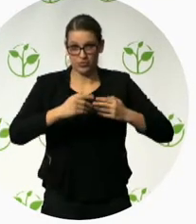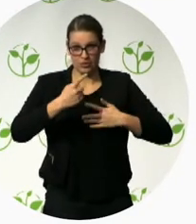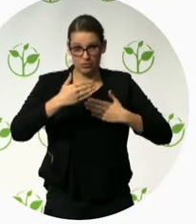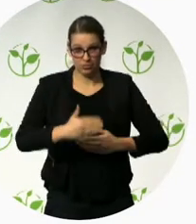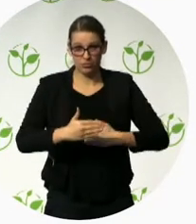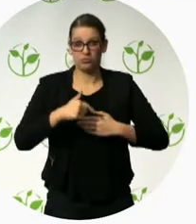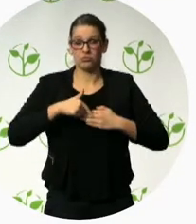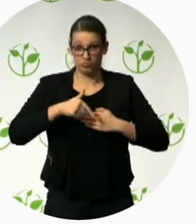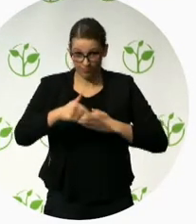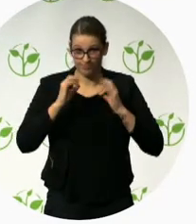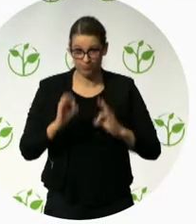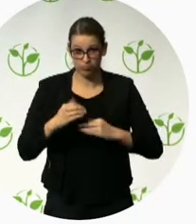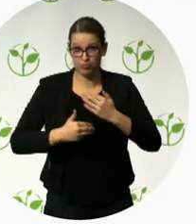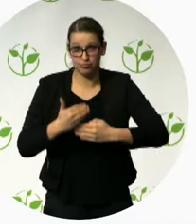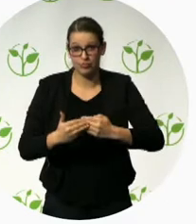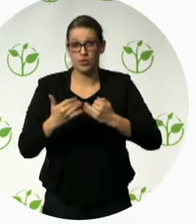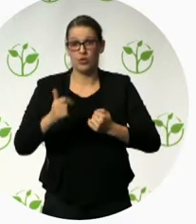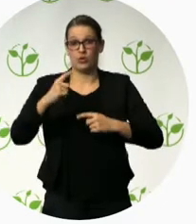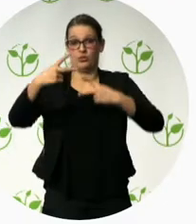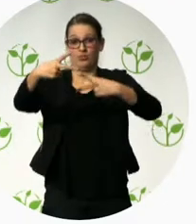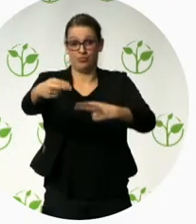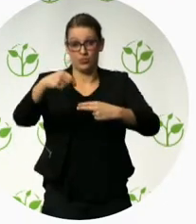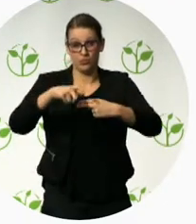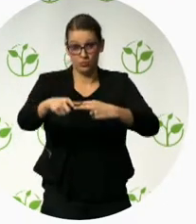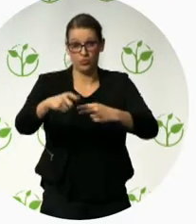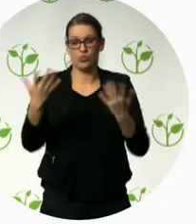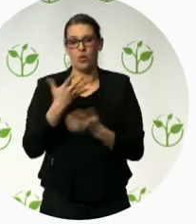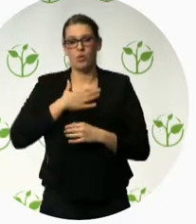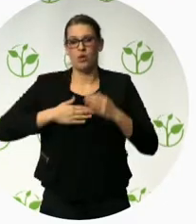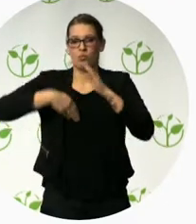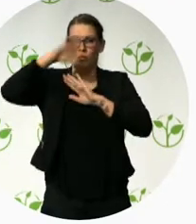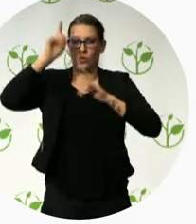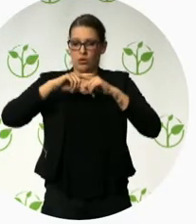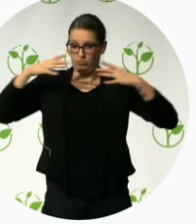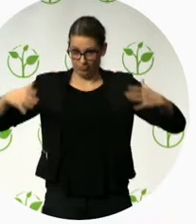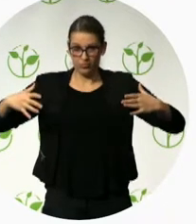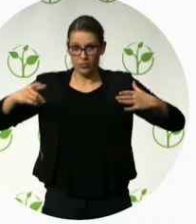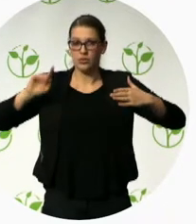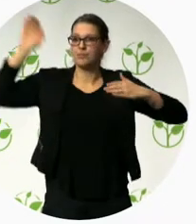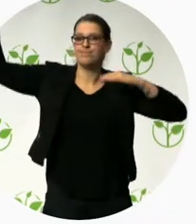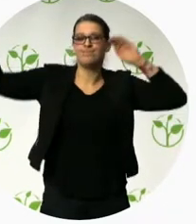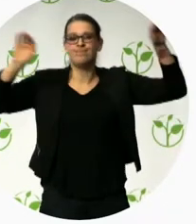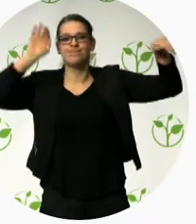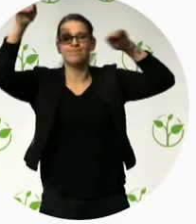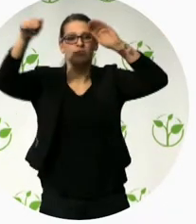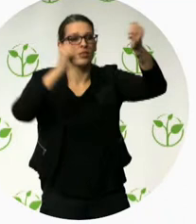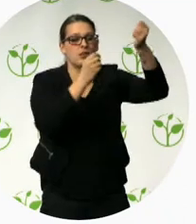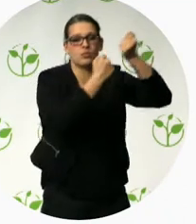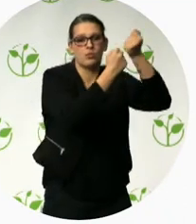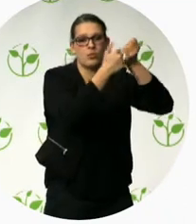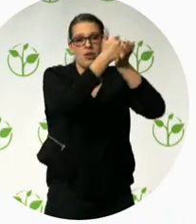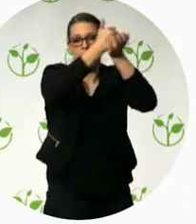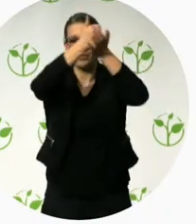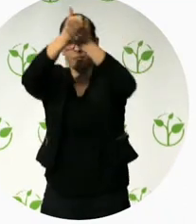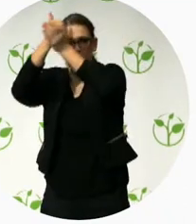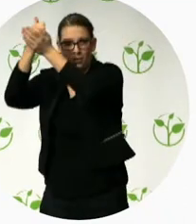to cover more than 150,000 people with disabilities and family members. Thank you very, very